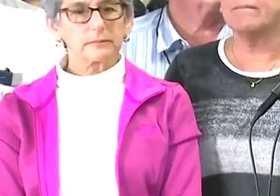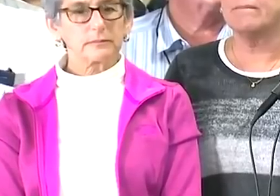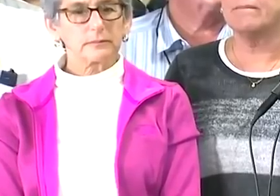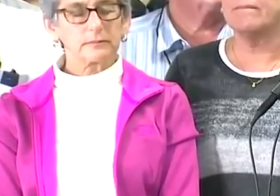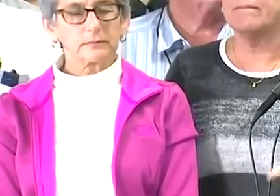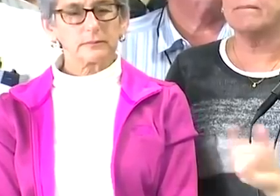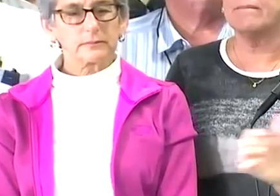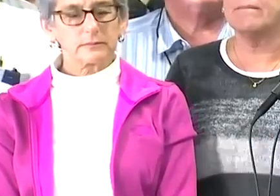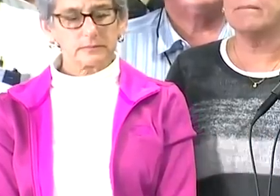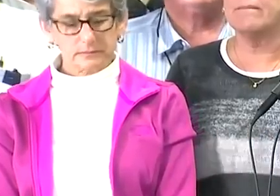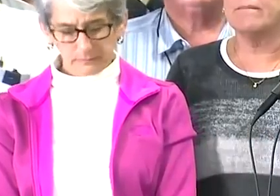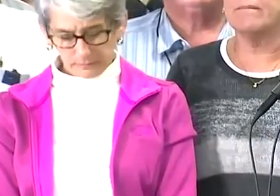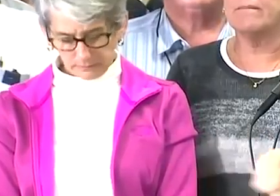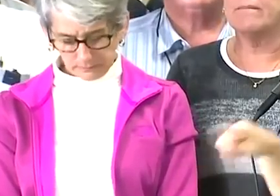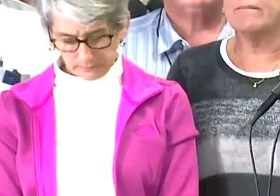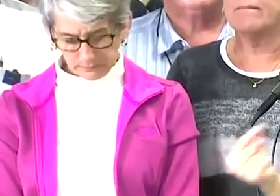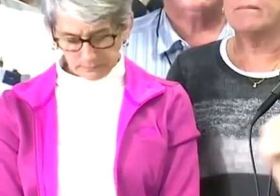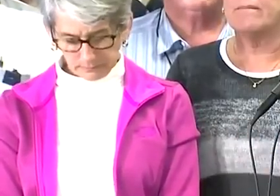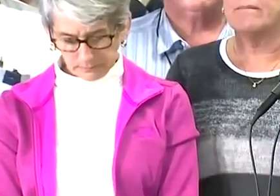in.